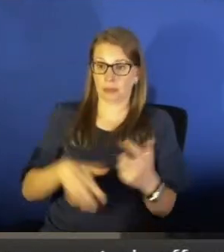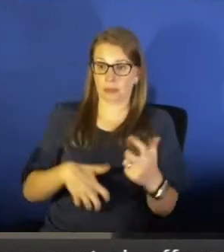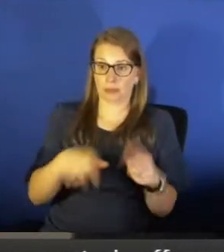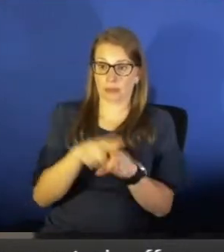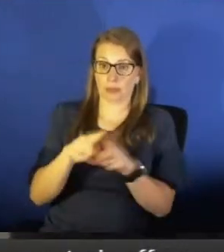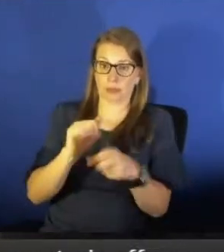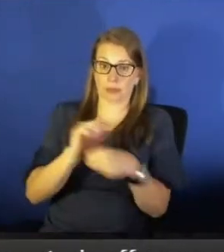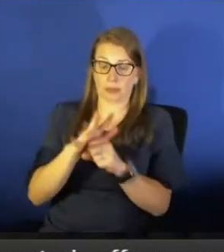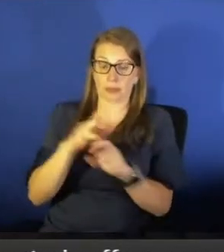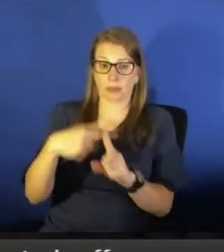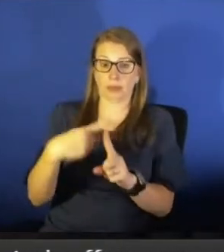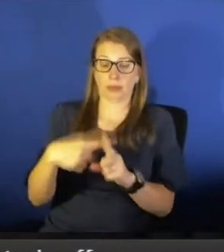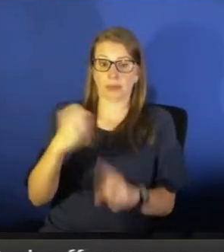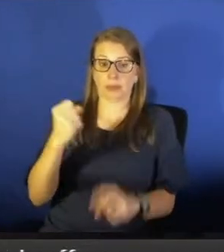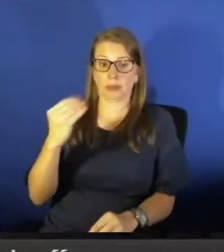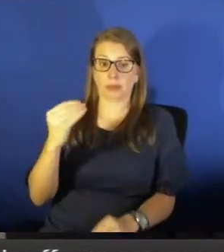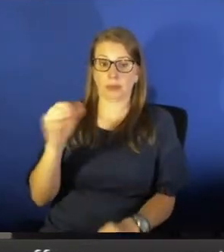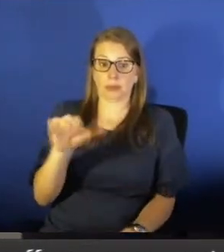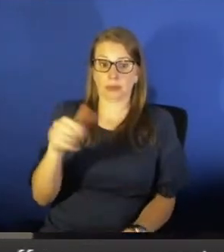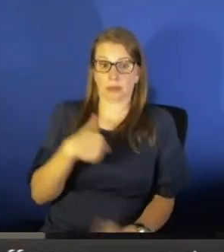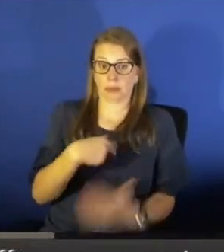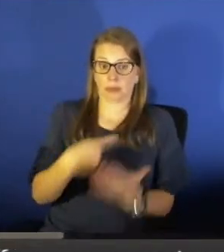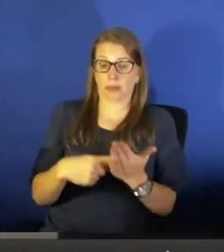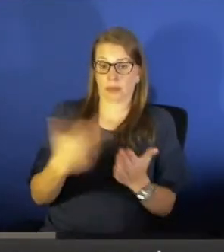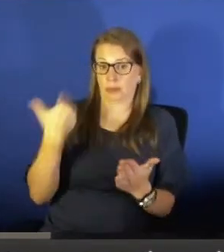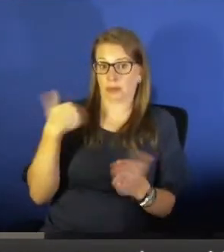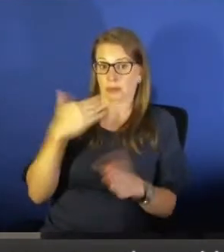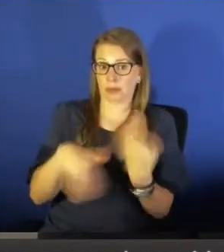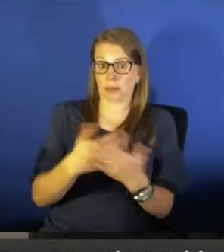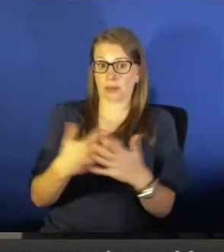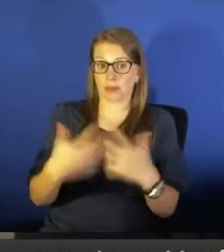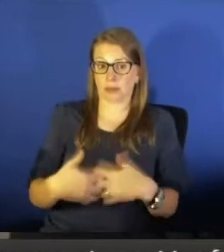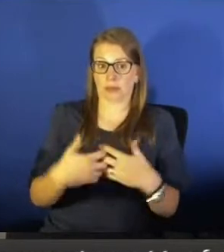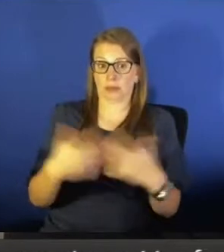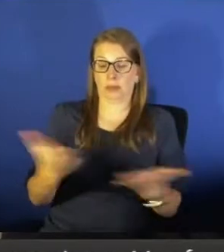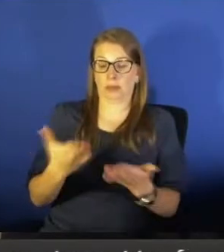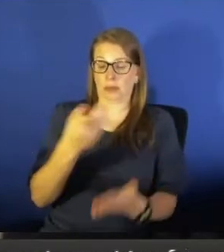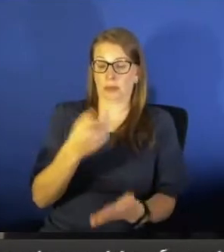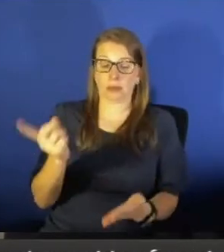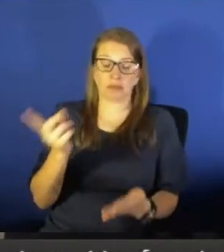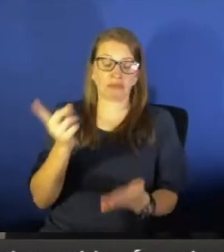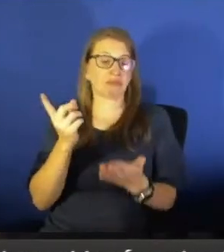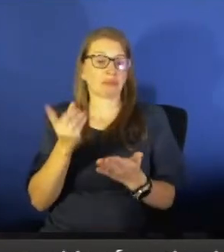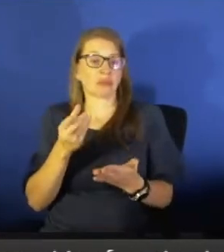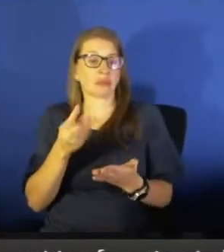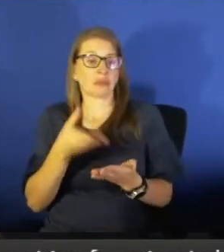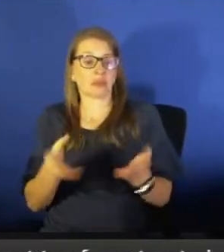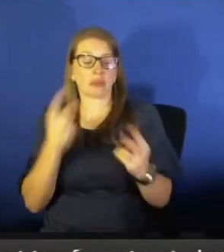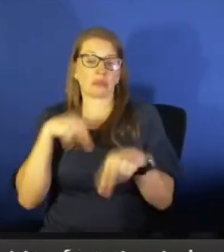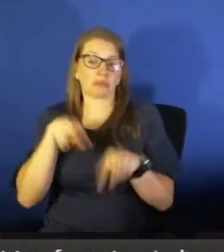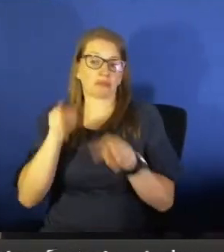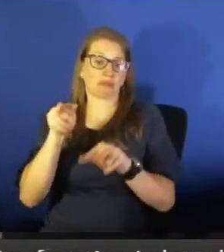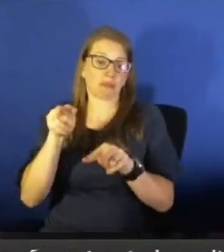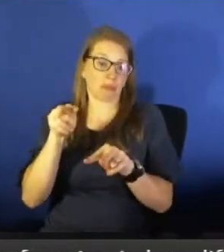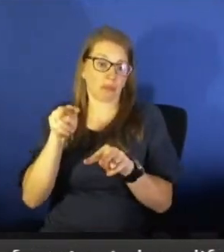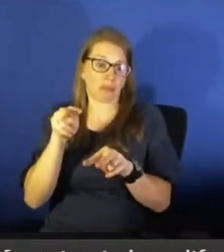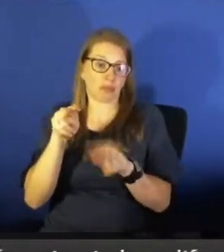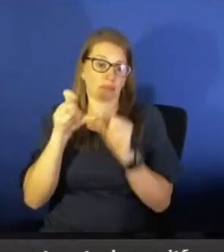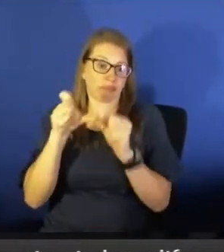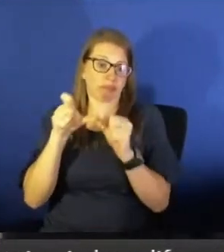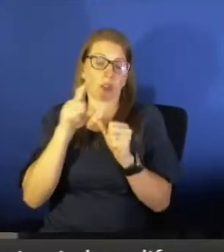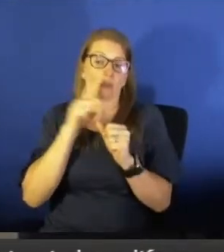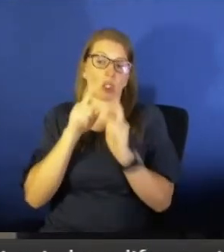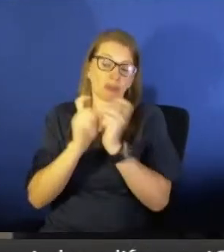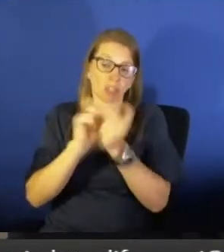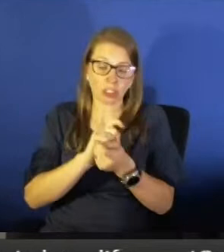Yeah, so kind of what we talked about before, all of these machines in here are things that we're watching constantly for changes, things that need to